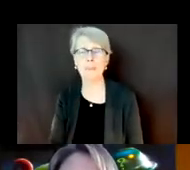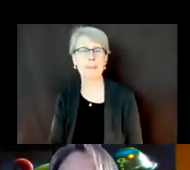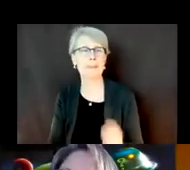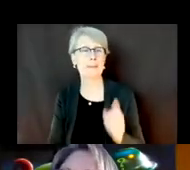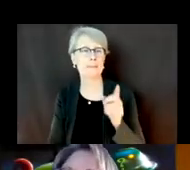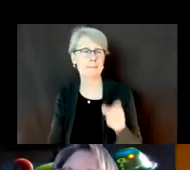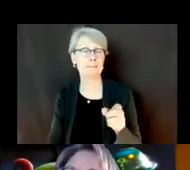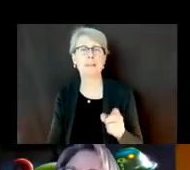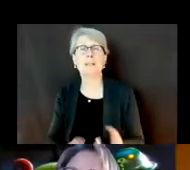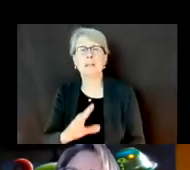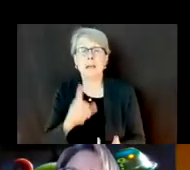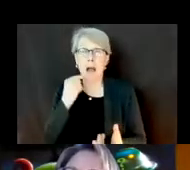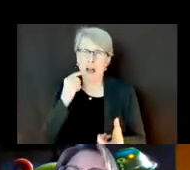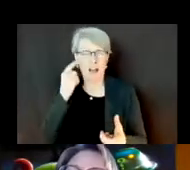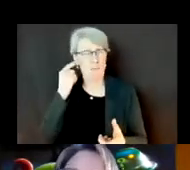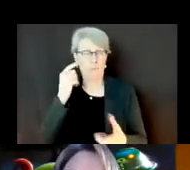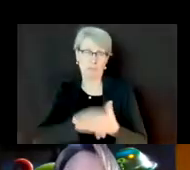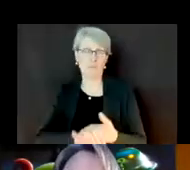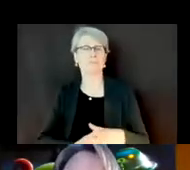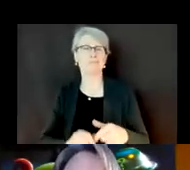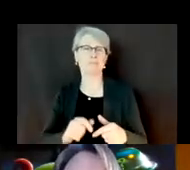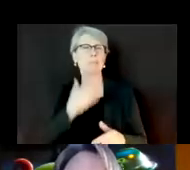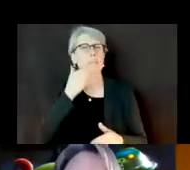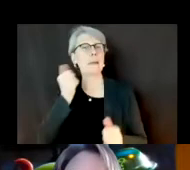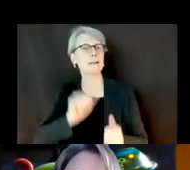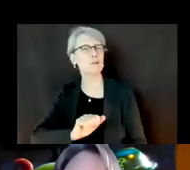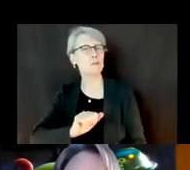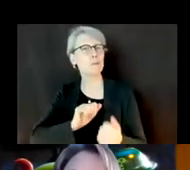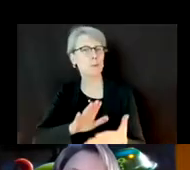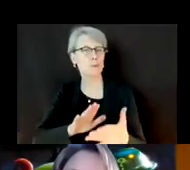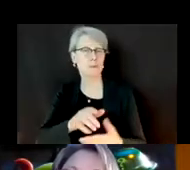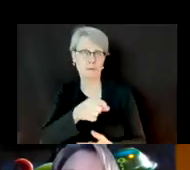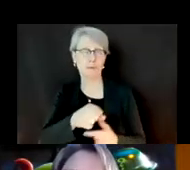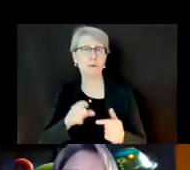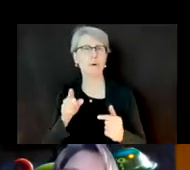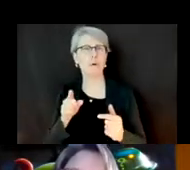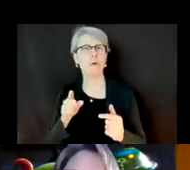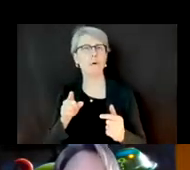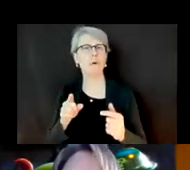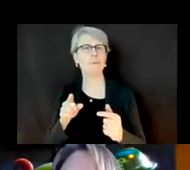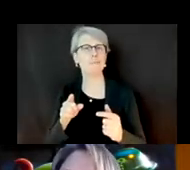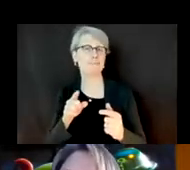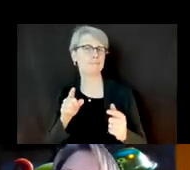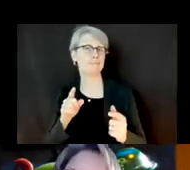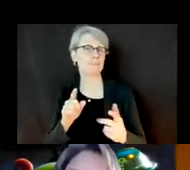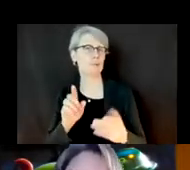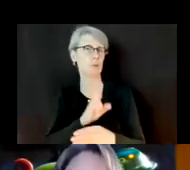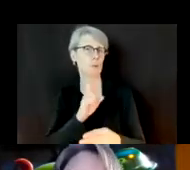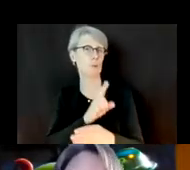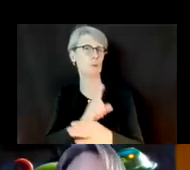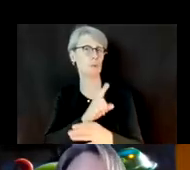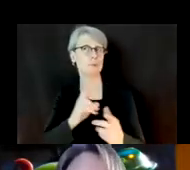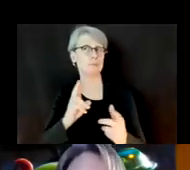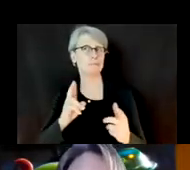of 5 little categories of best practices when it comes to being search engine friendly. You may have heard